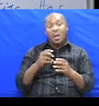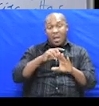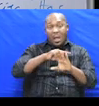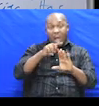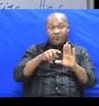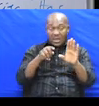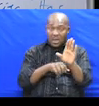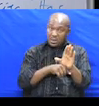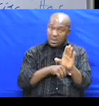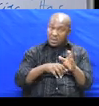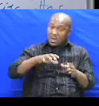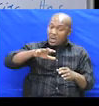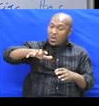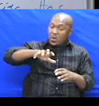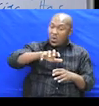to be